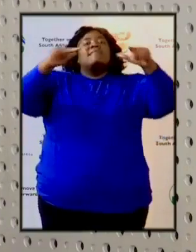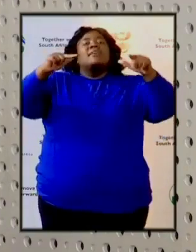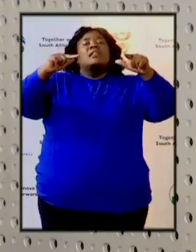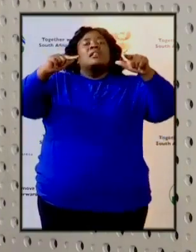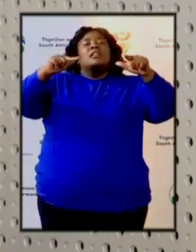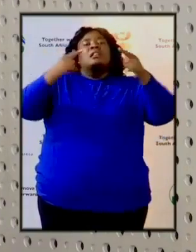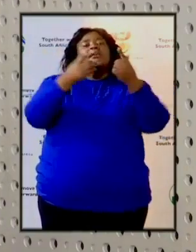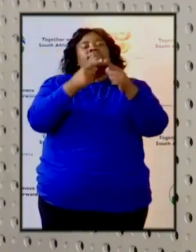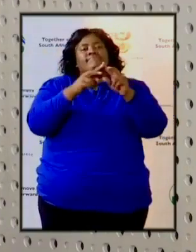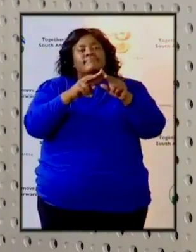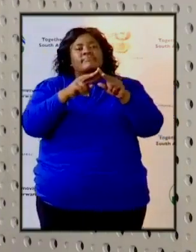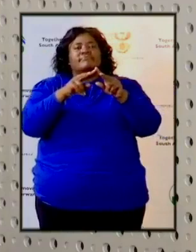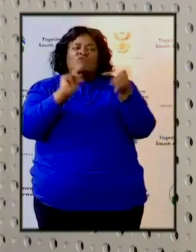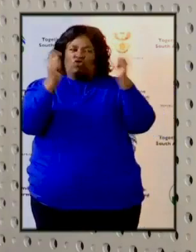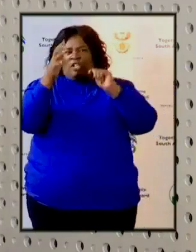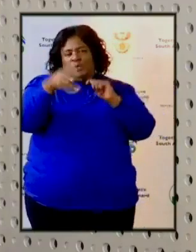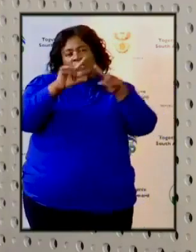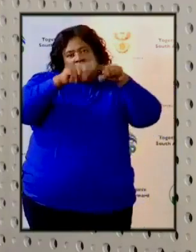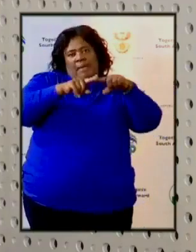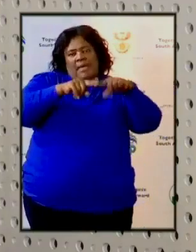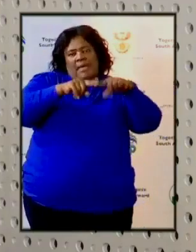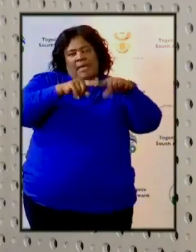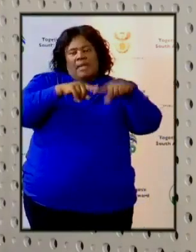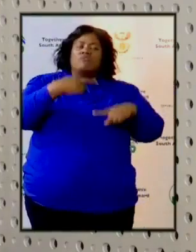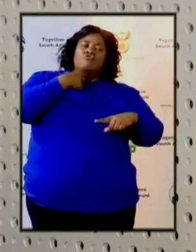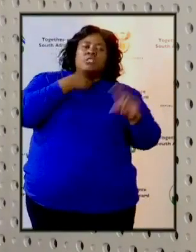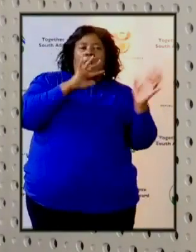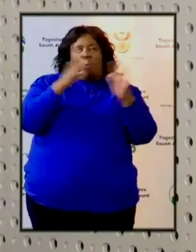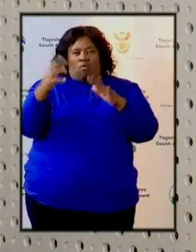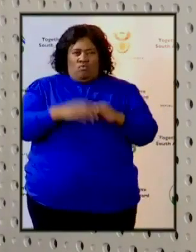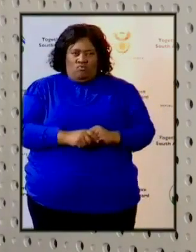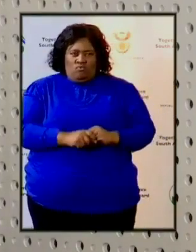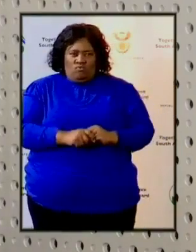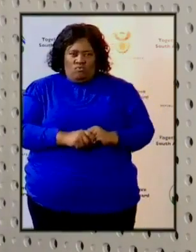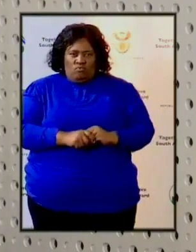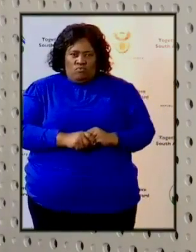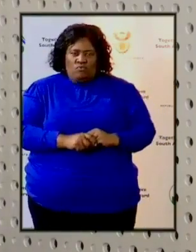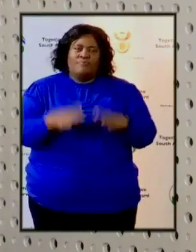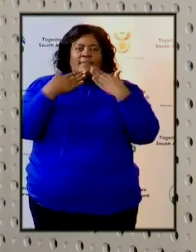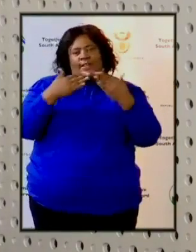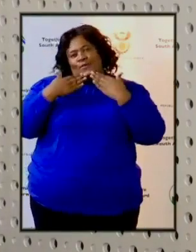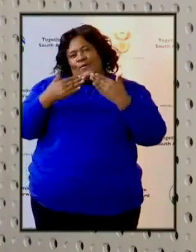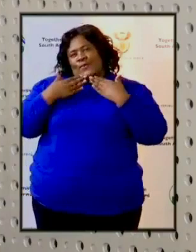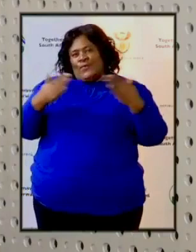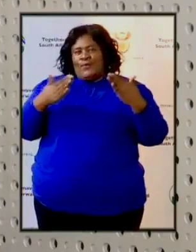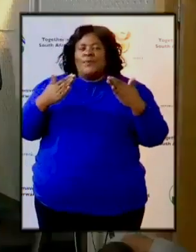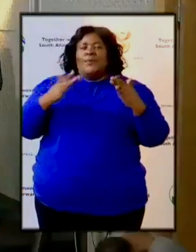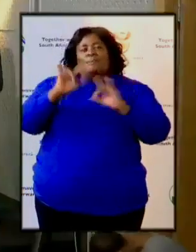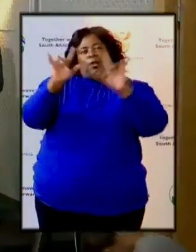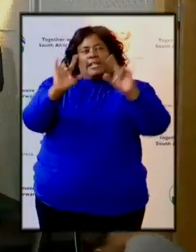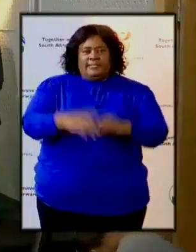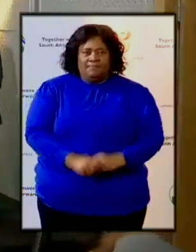change depending on the risks that are inherent. Thank you, and thank you very much, and good night.